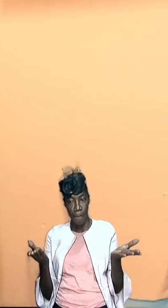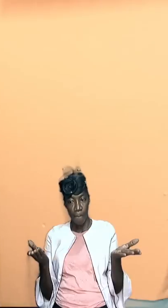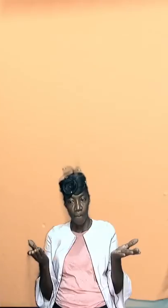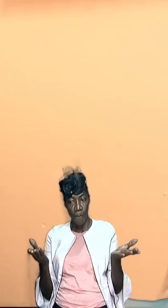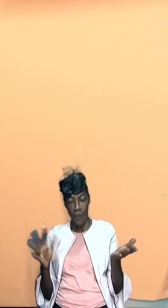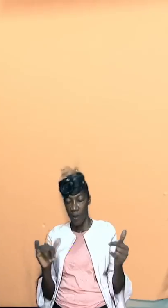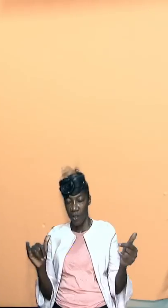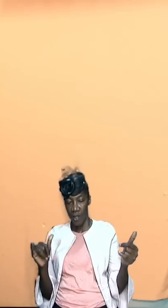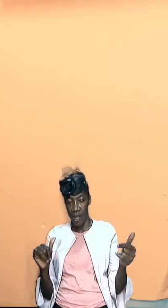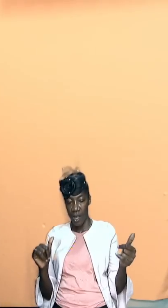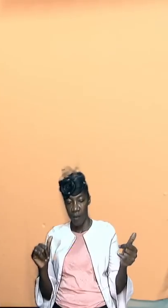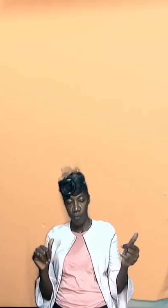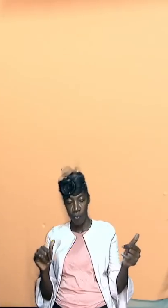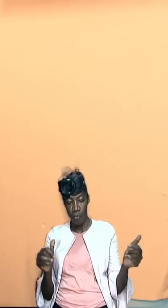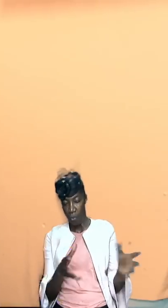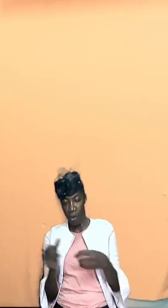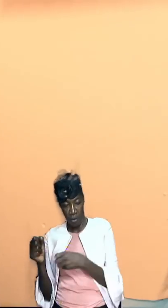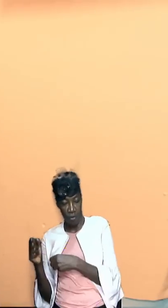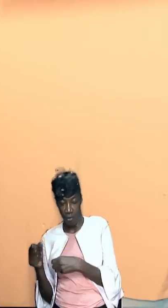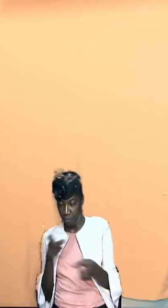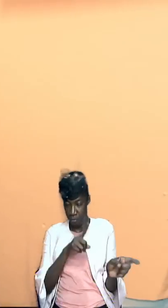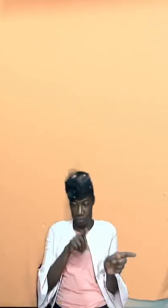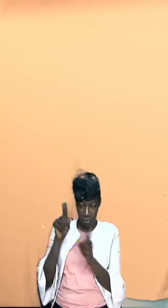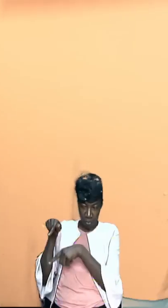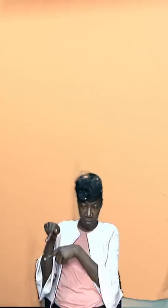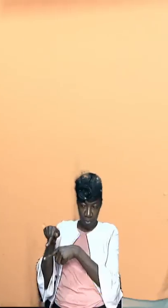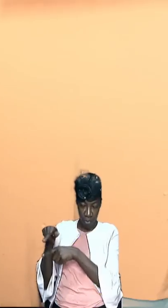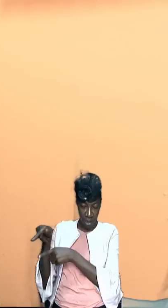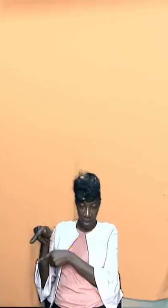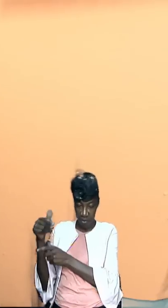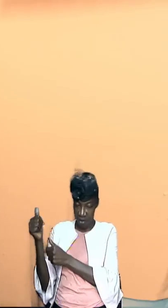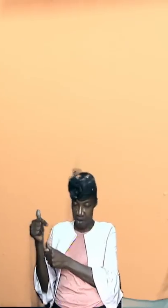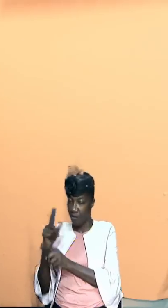they isolated themselves because they are speaking the same language?